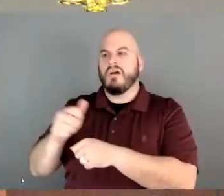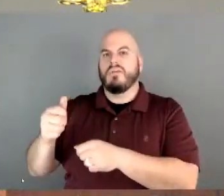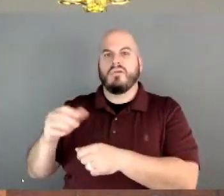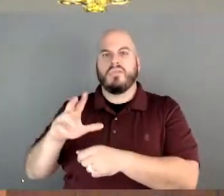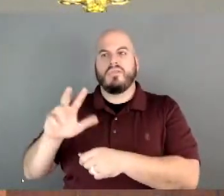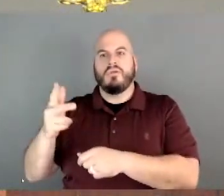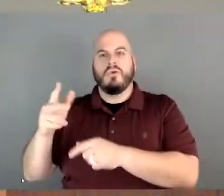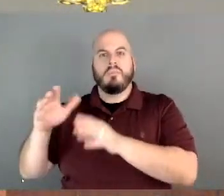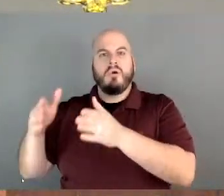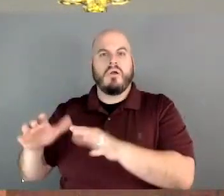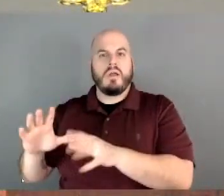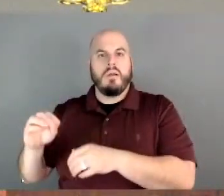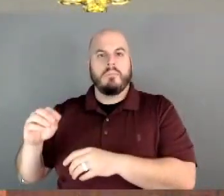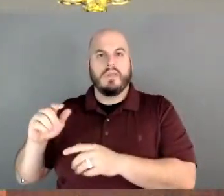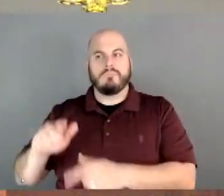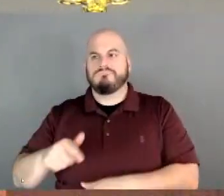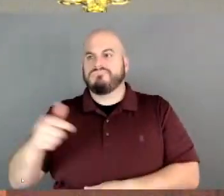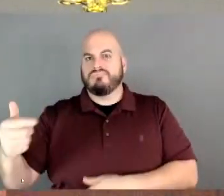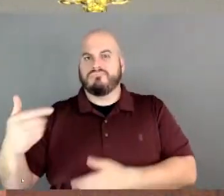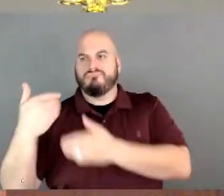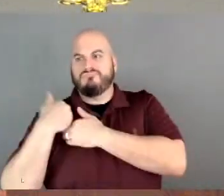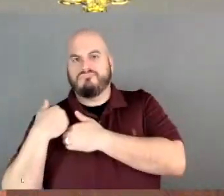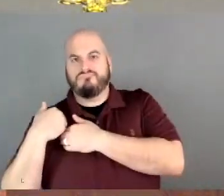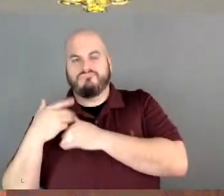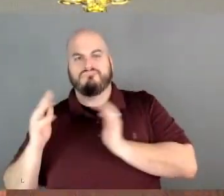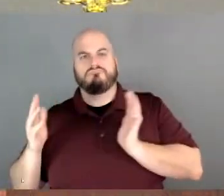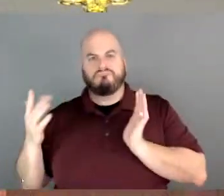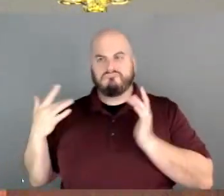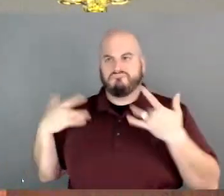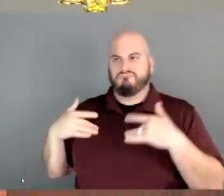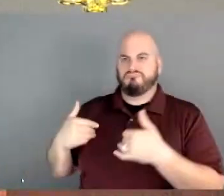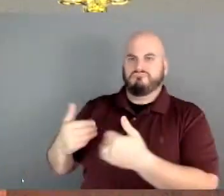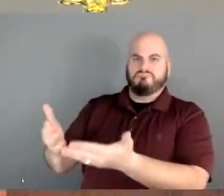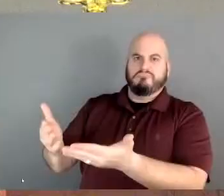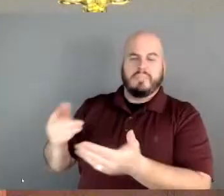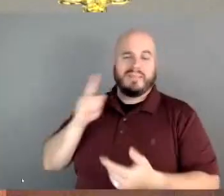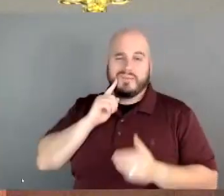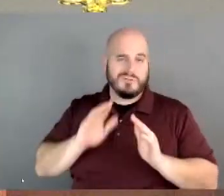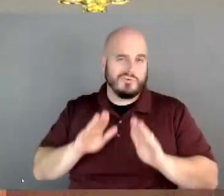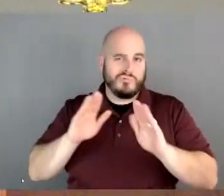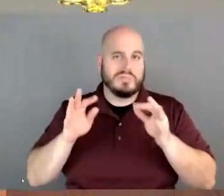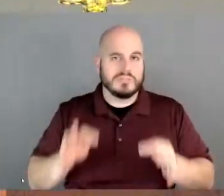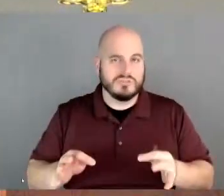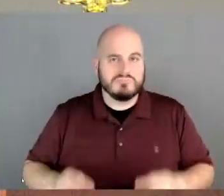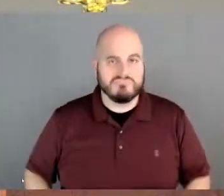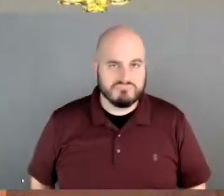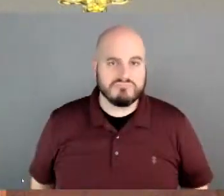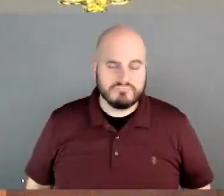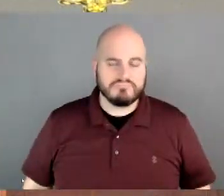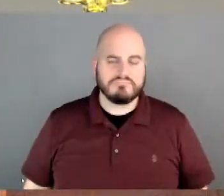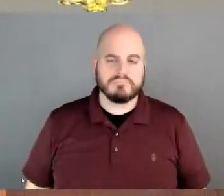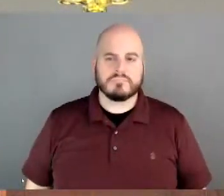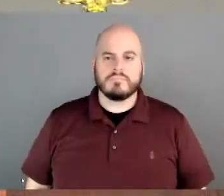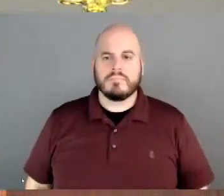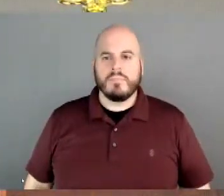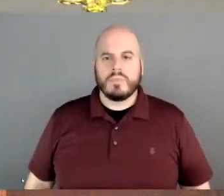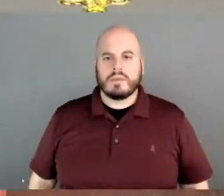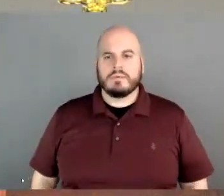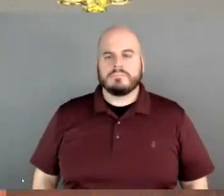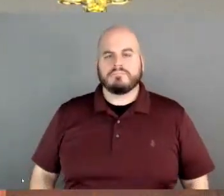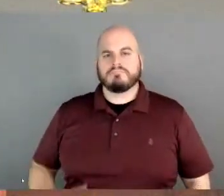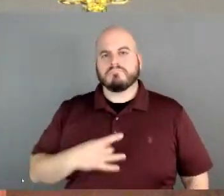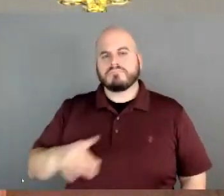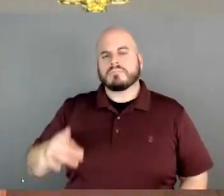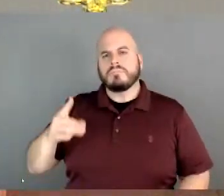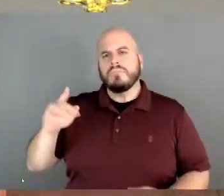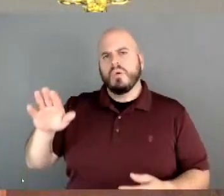in a professional third party's hand, and so I think that's a great decision. I like how we're thinking about future